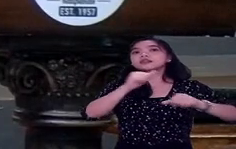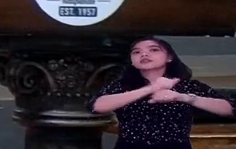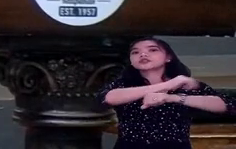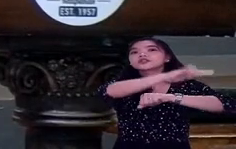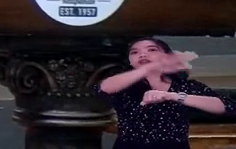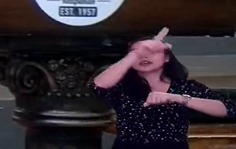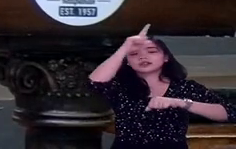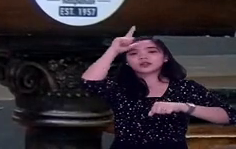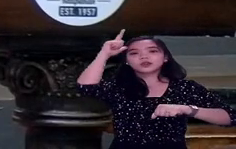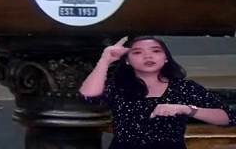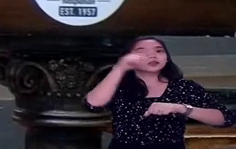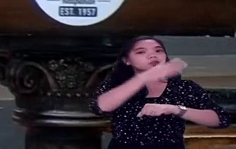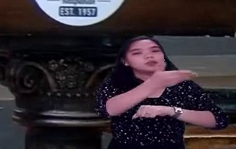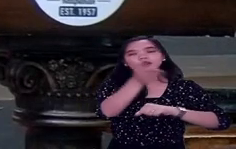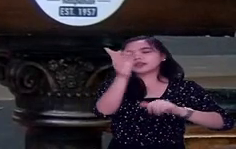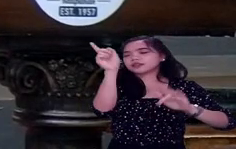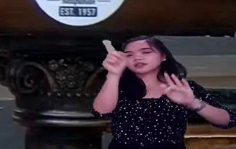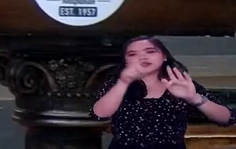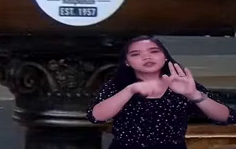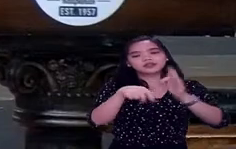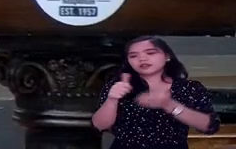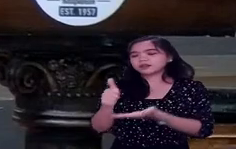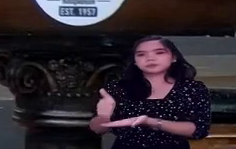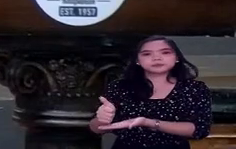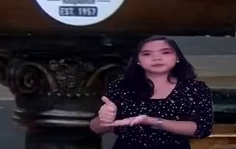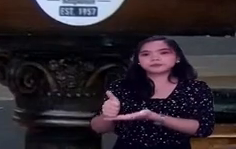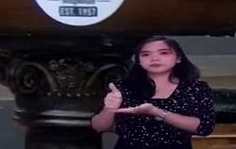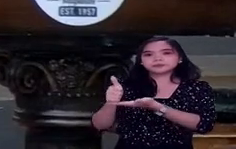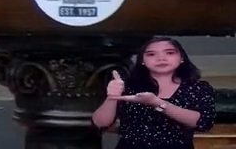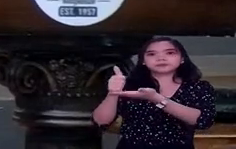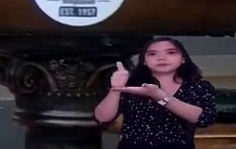Cast a shadow you